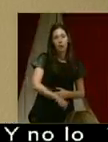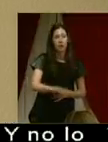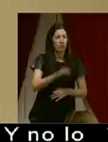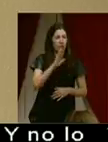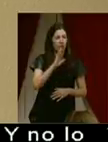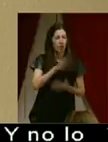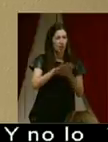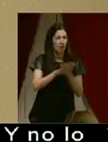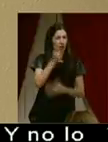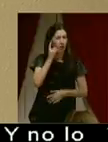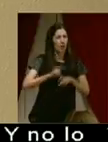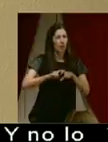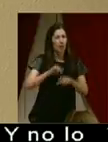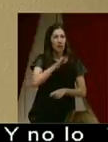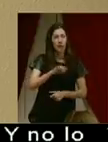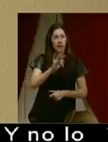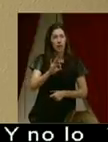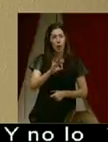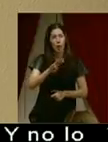If I buy the